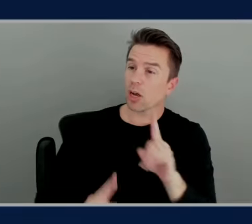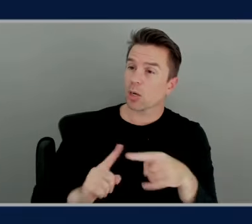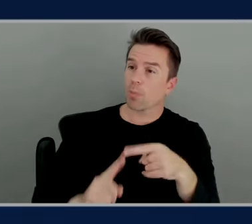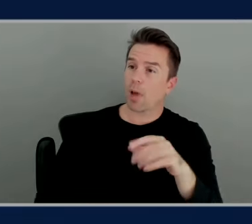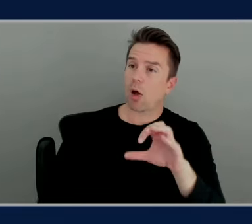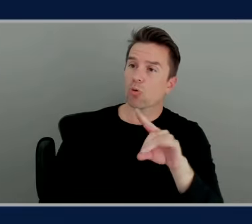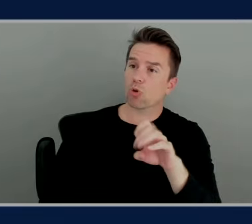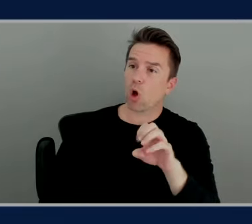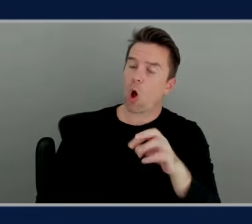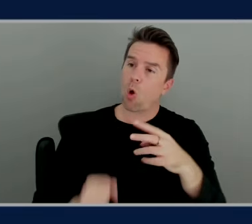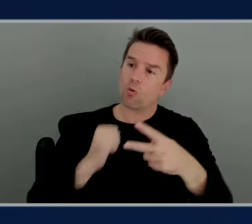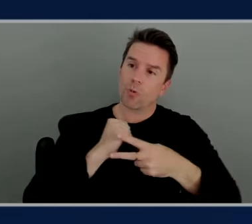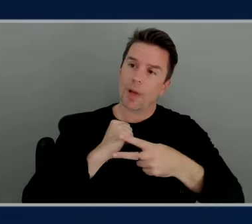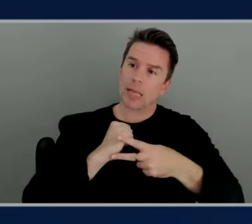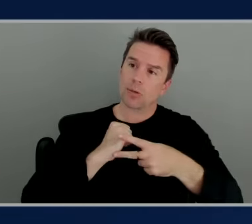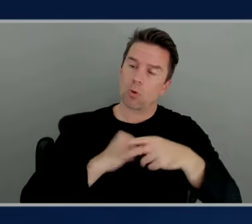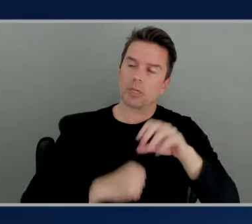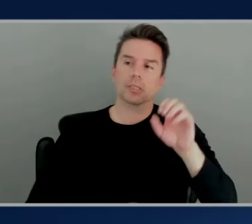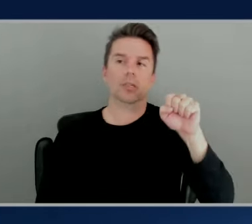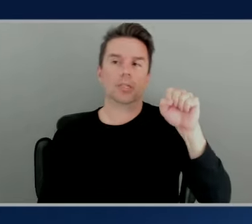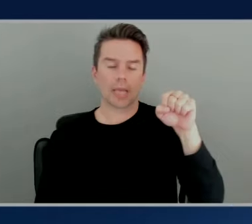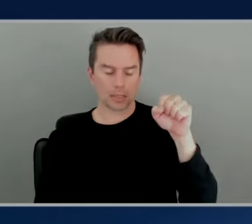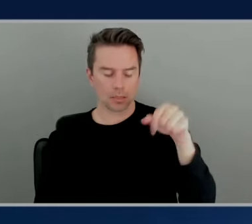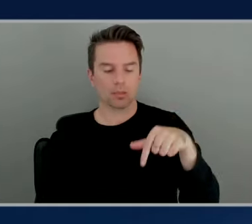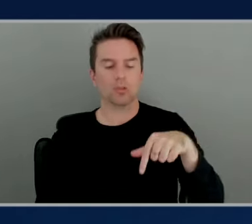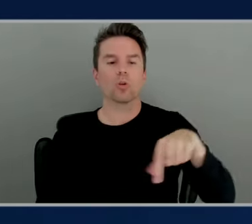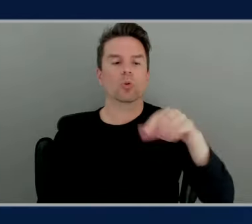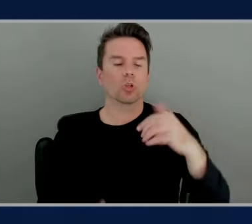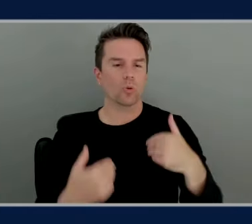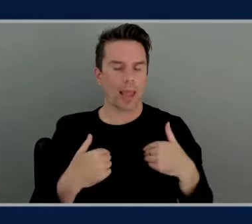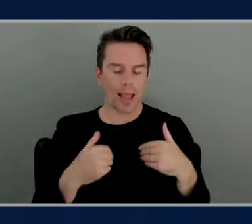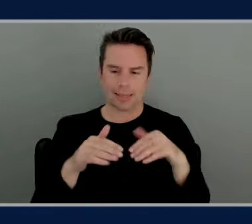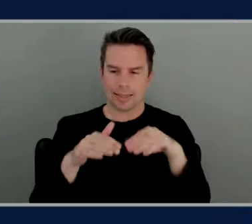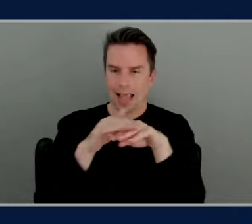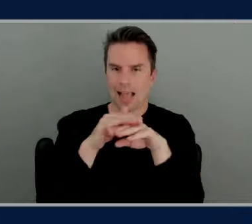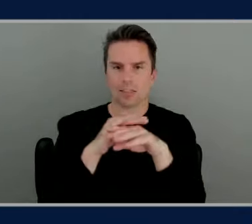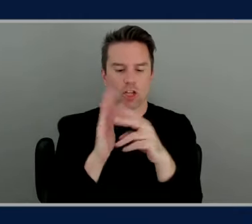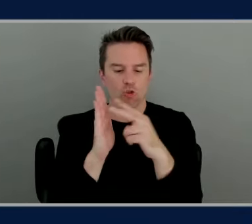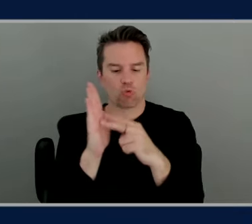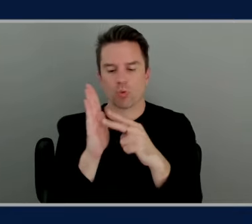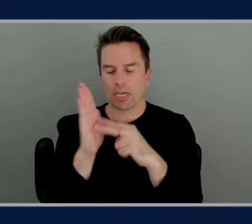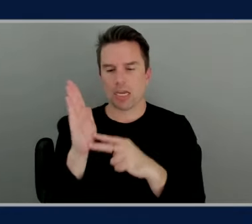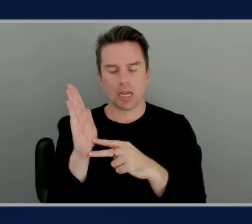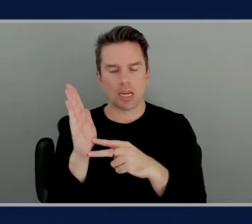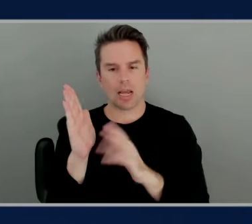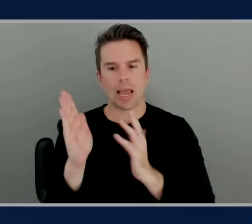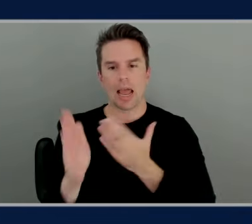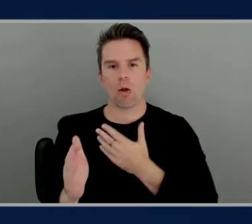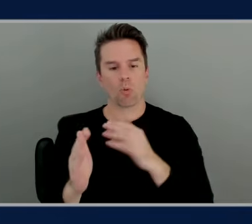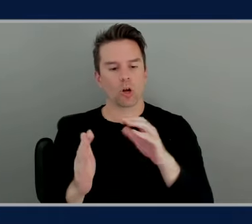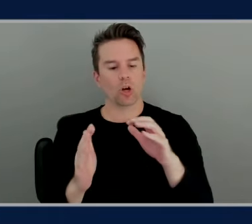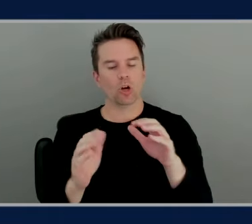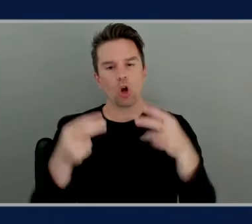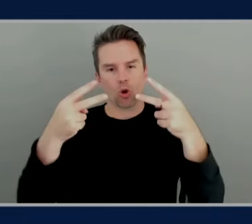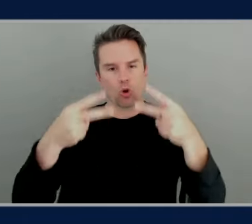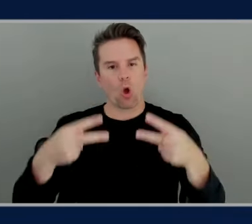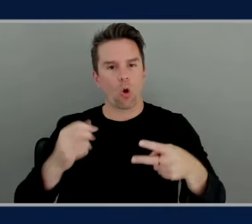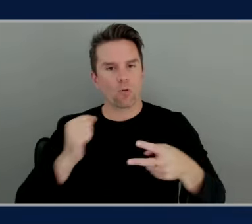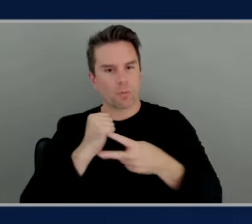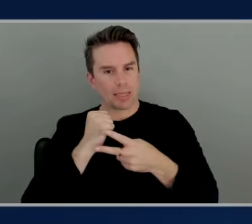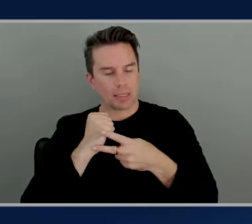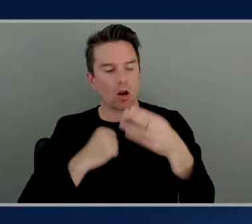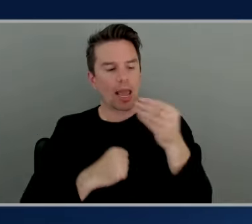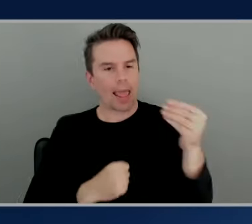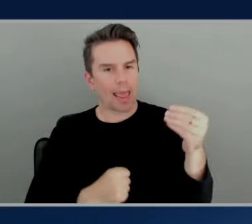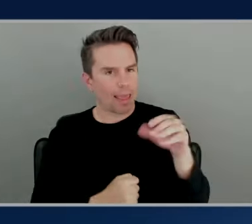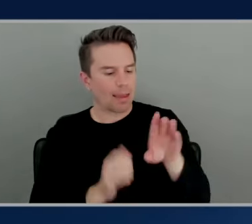okay. Yeah. And the other, so basically Q has access to read all that, understand what's doing, and the developer has an opportunity to ask